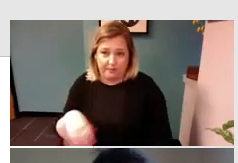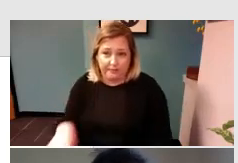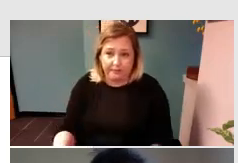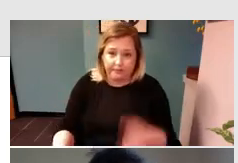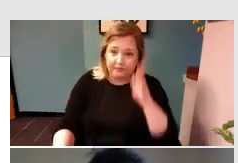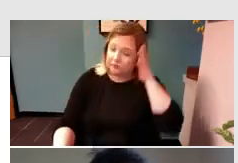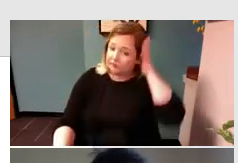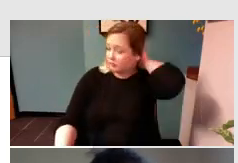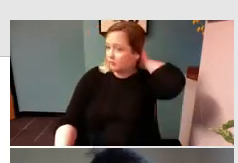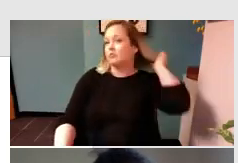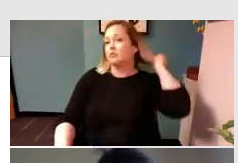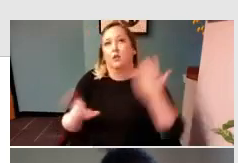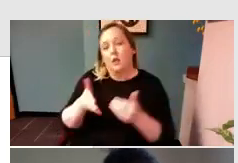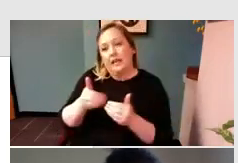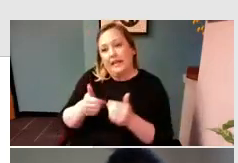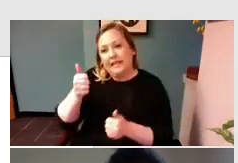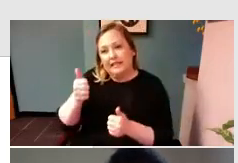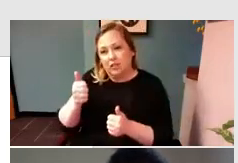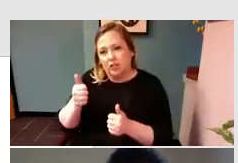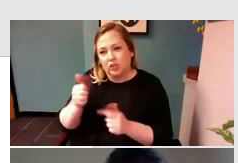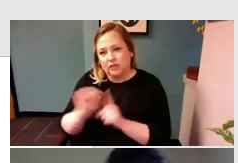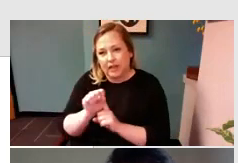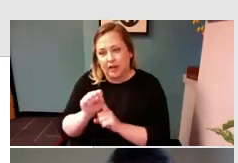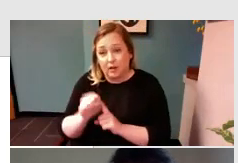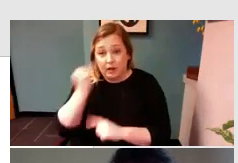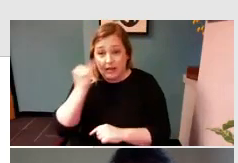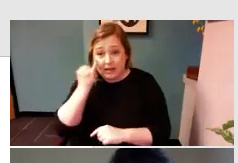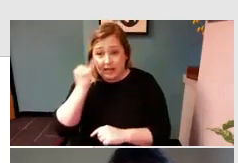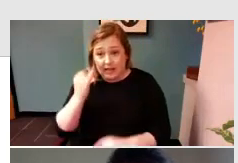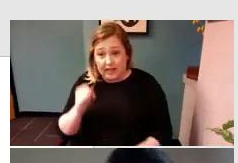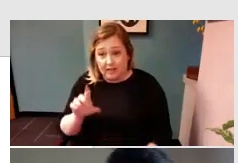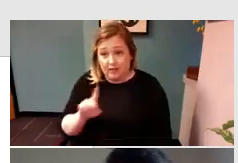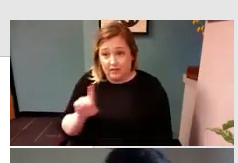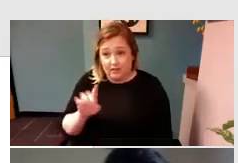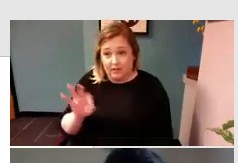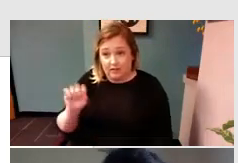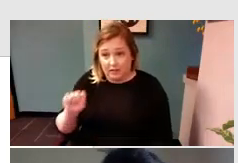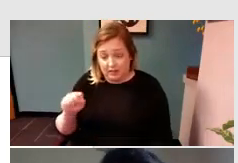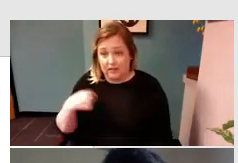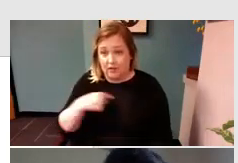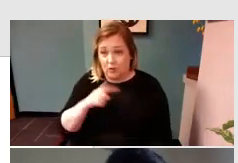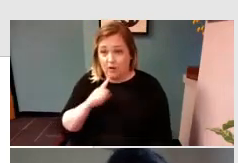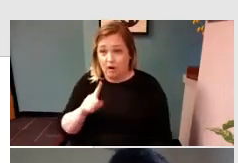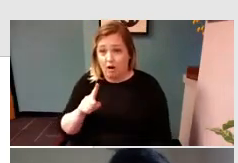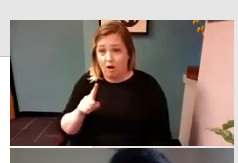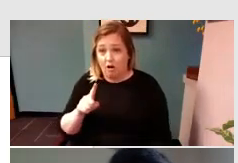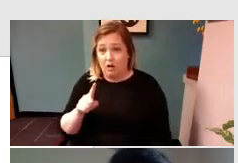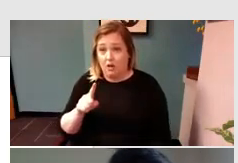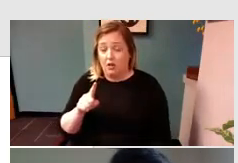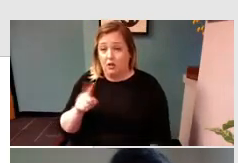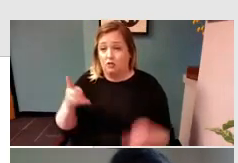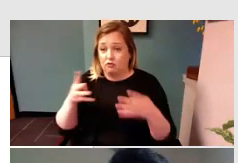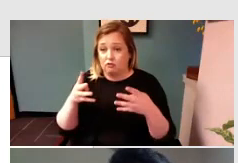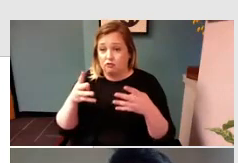An easier scenario would be, let's say that our DFS breaks down our graph into two trees. We have first tree, we have the second